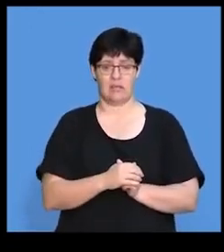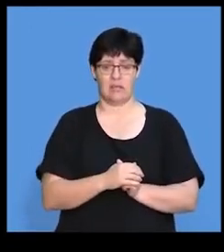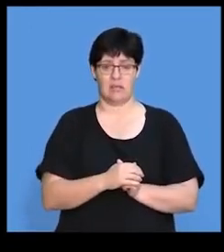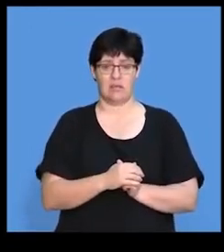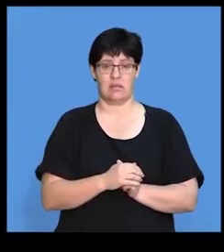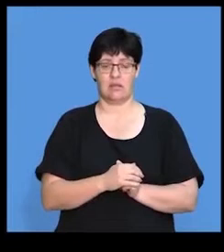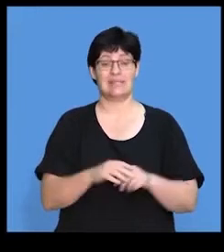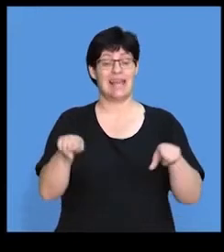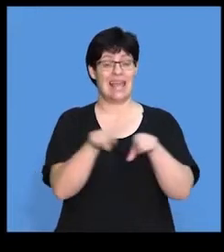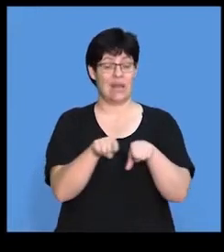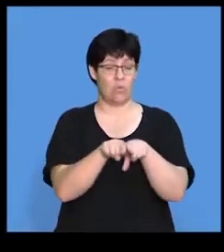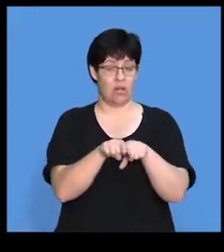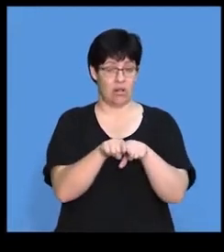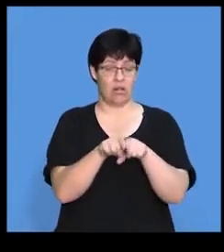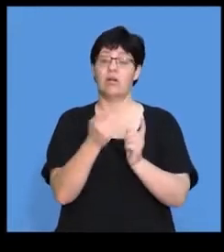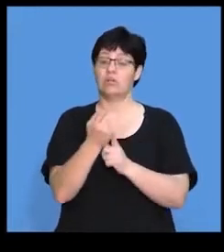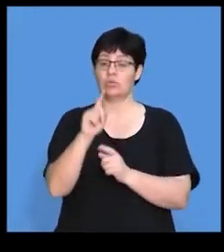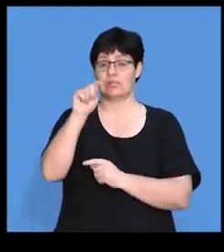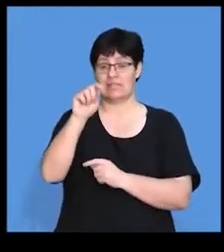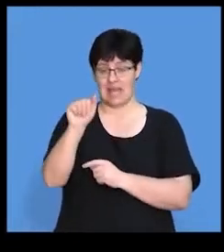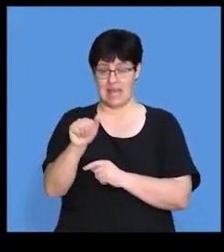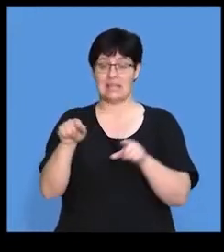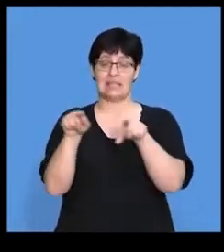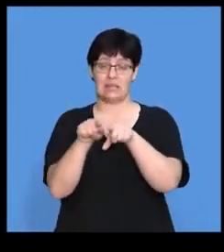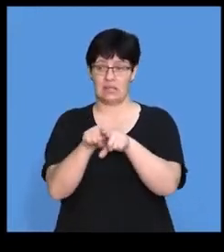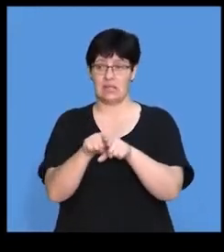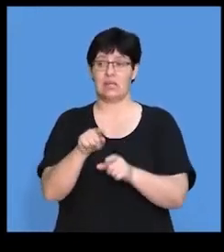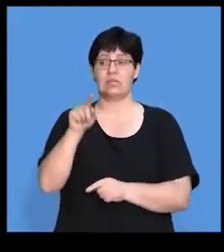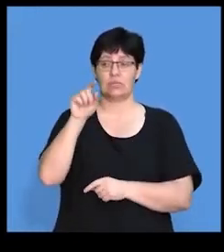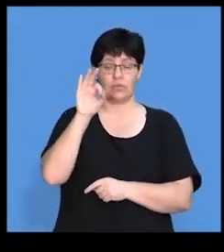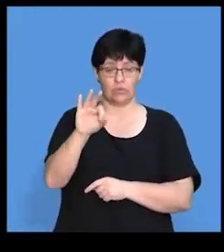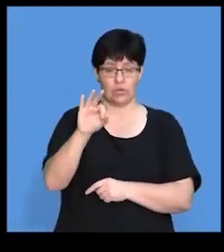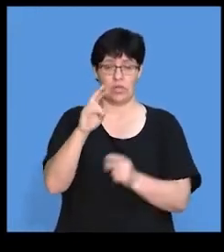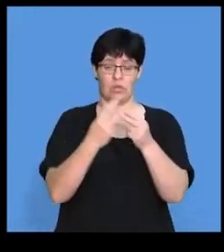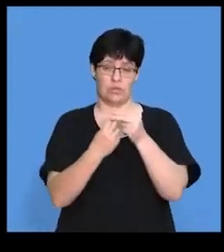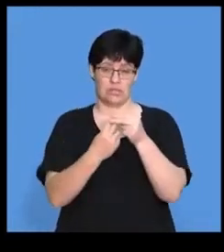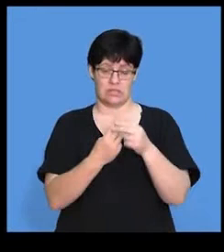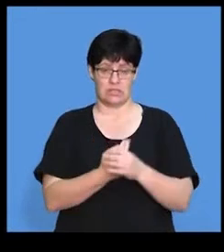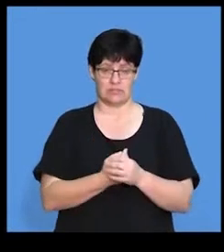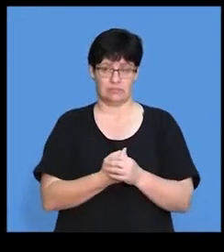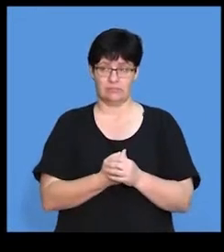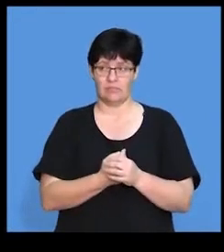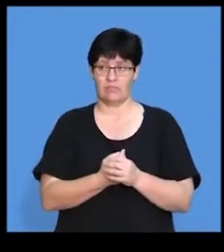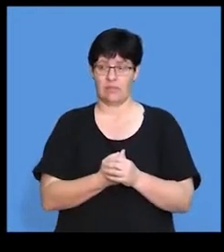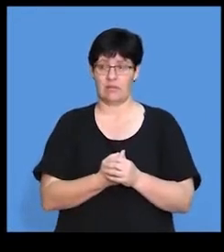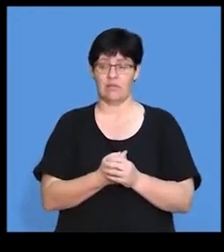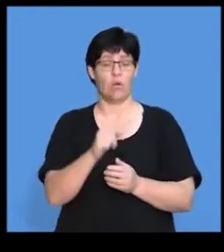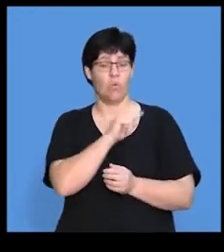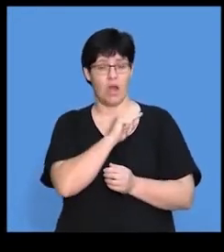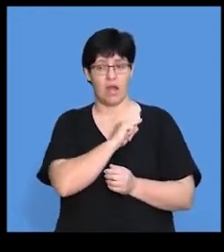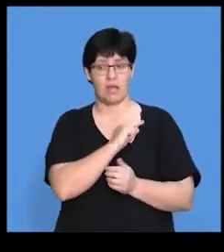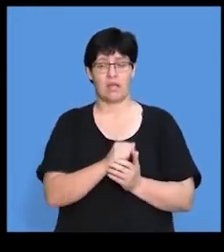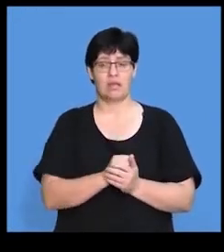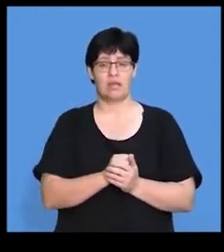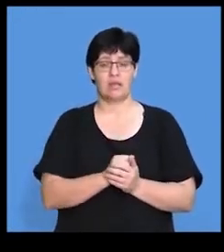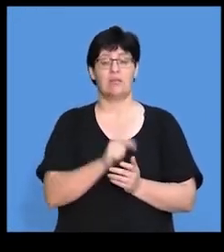is equal to TA, which is equal to 3 units. And our reason